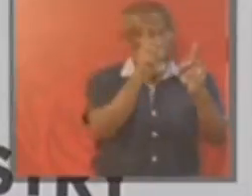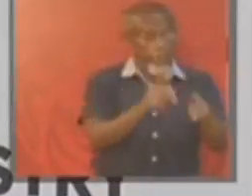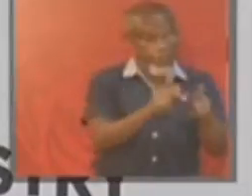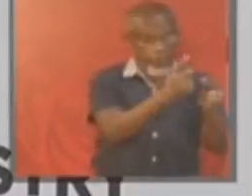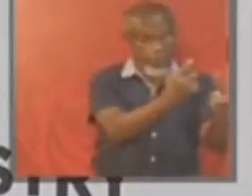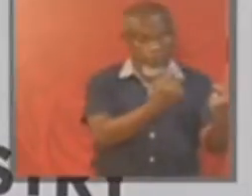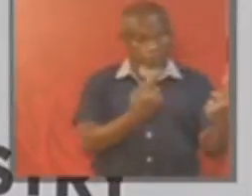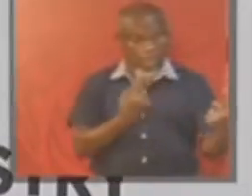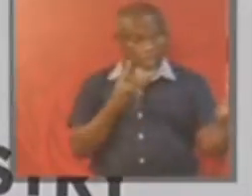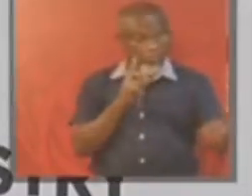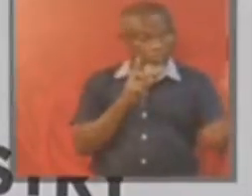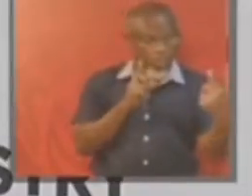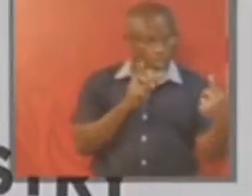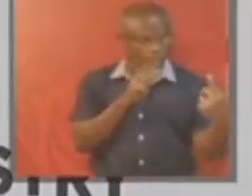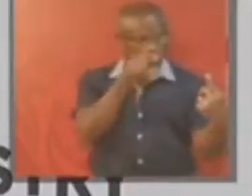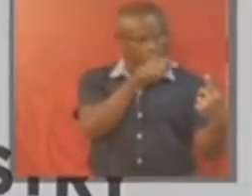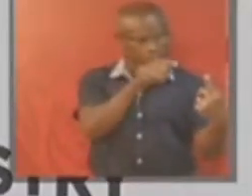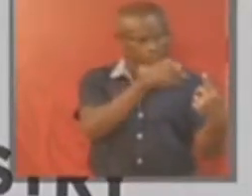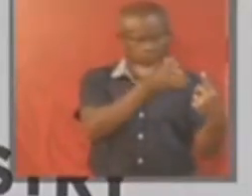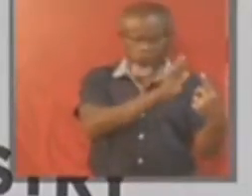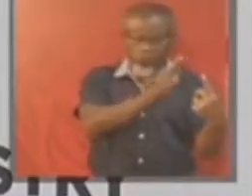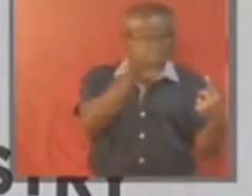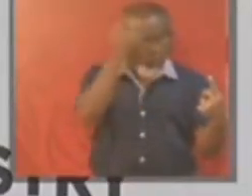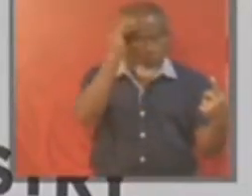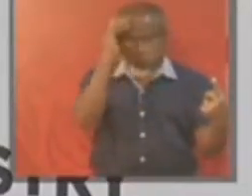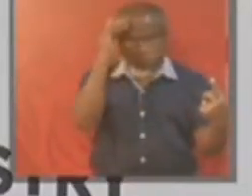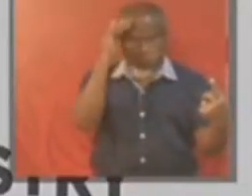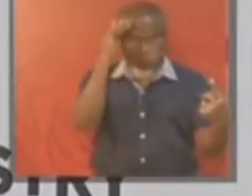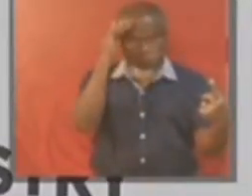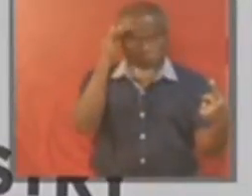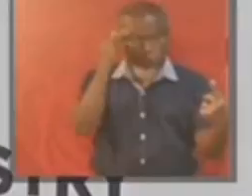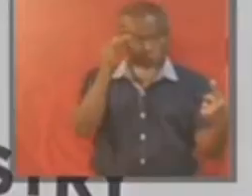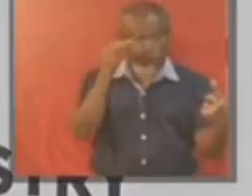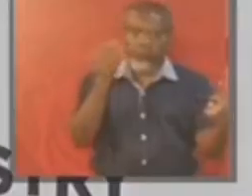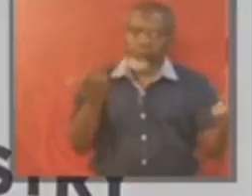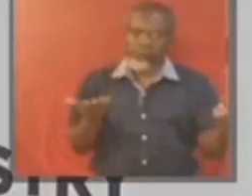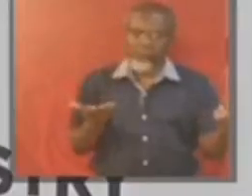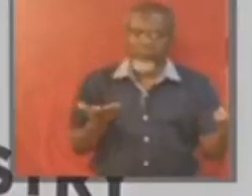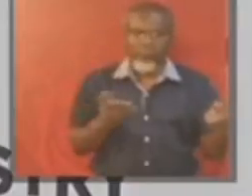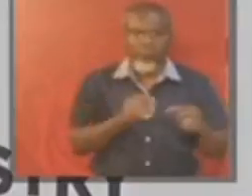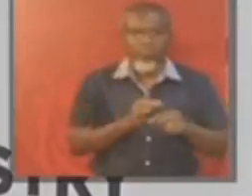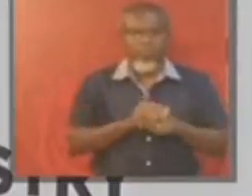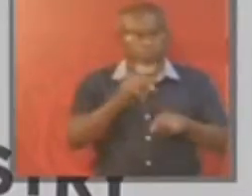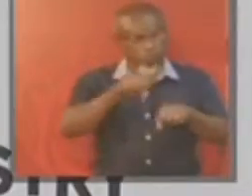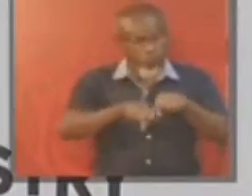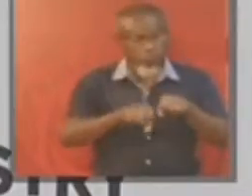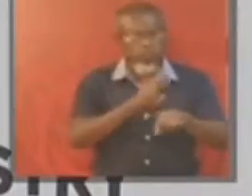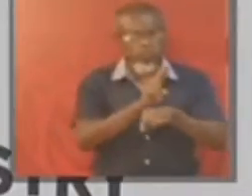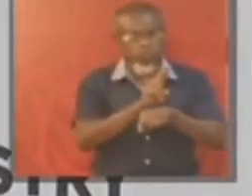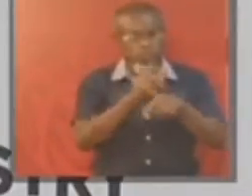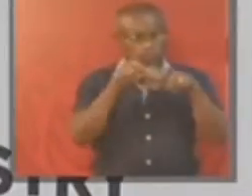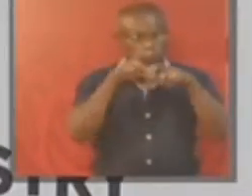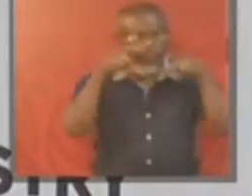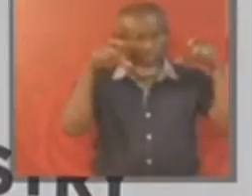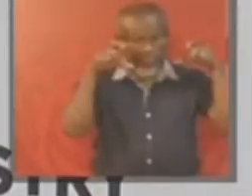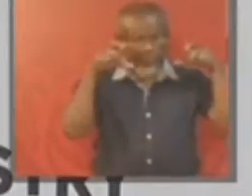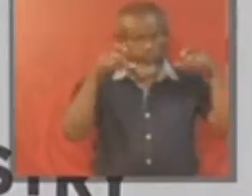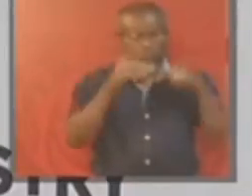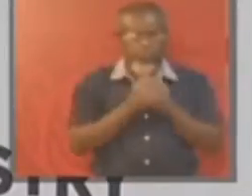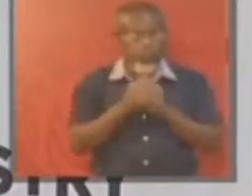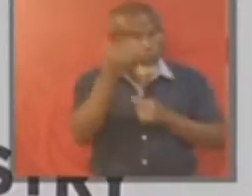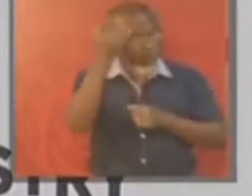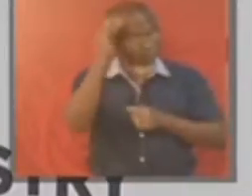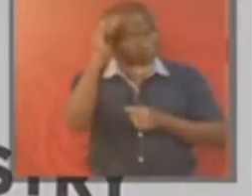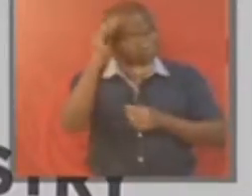now going to visit your elderly loved one later, as we say granny gets called a lot, you may end up putting their life at risk based on the